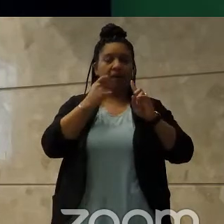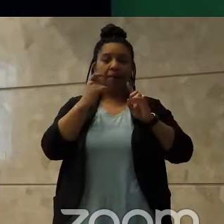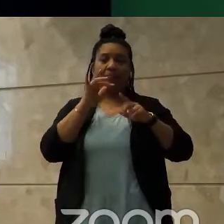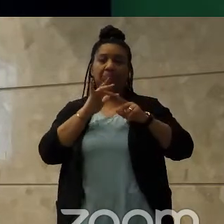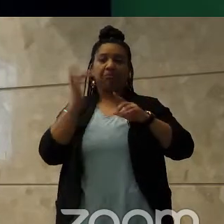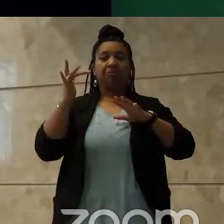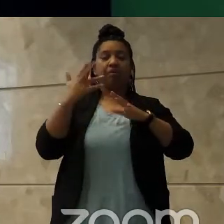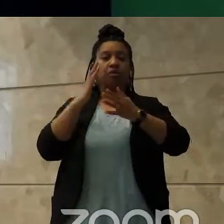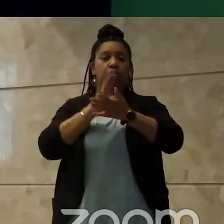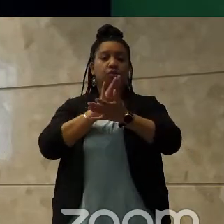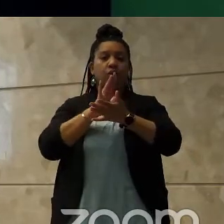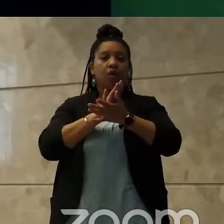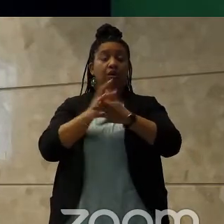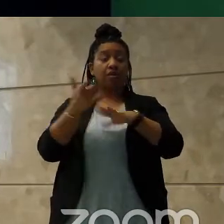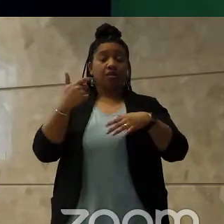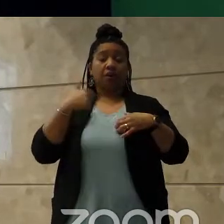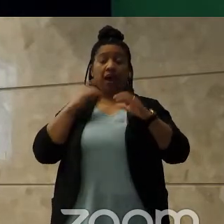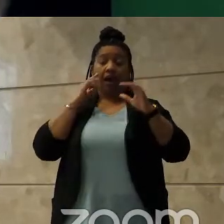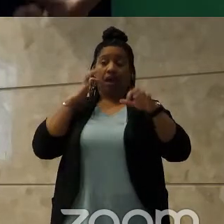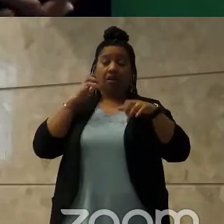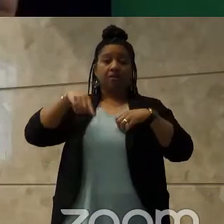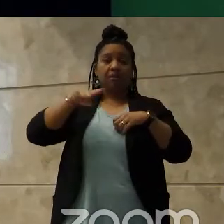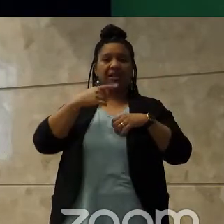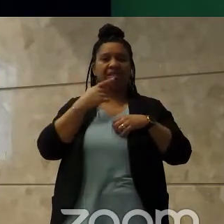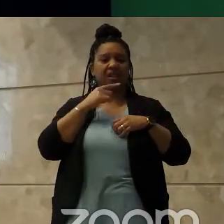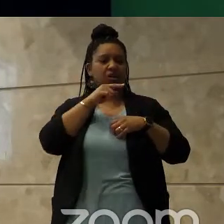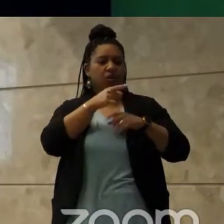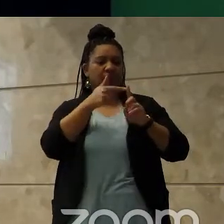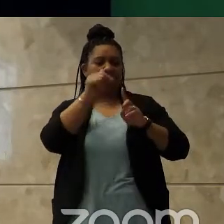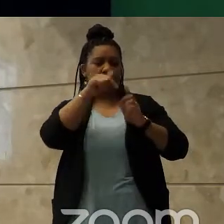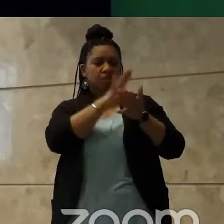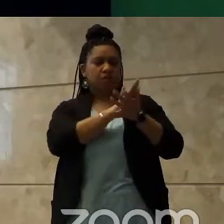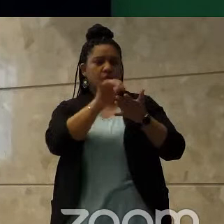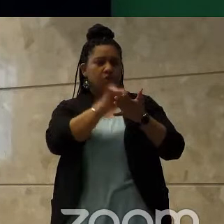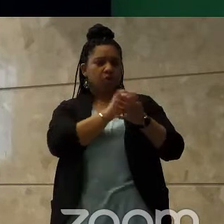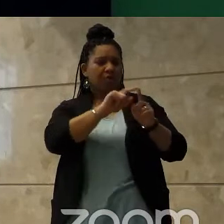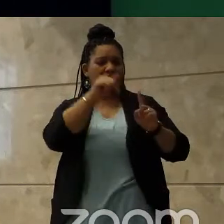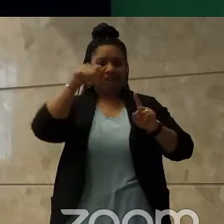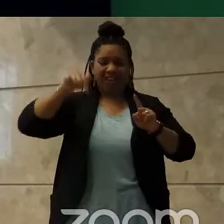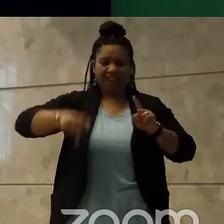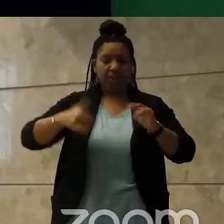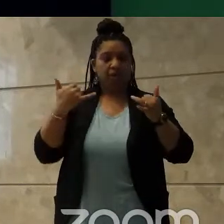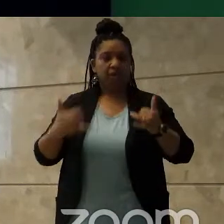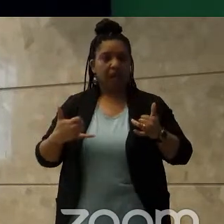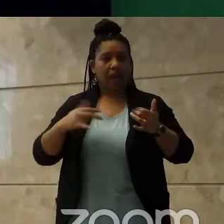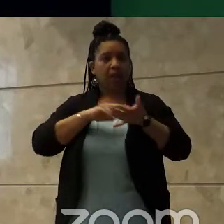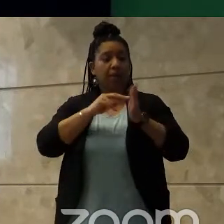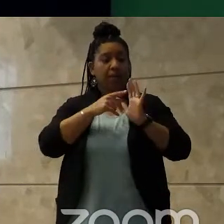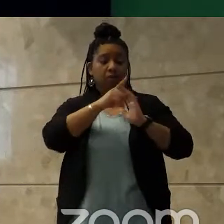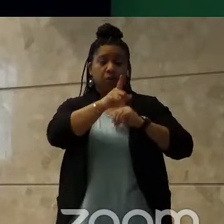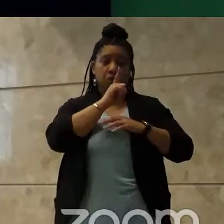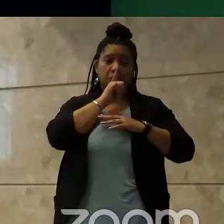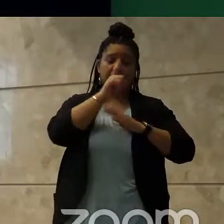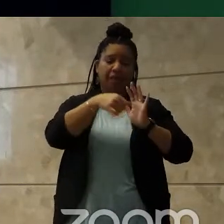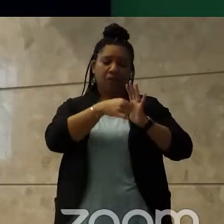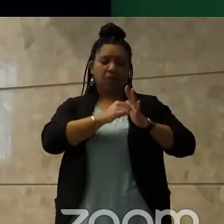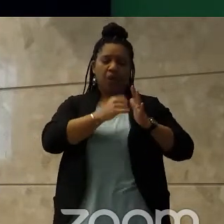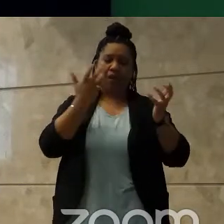took the time to shock them all. And I said, you're from this school in New York and you're here now. You must be really